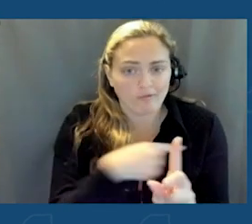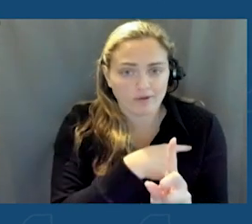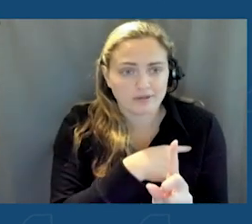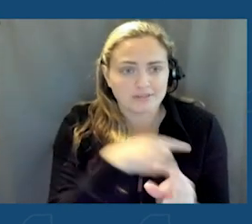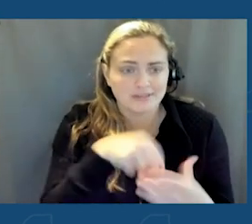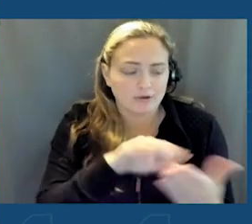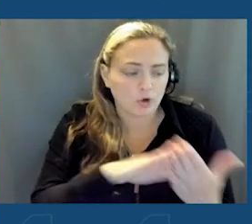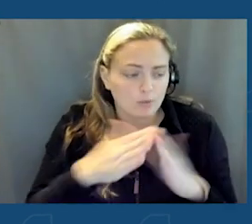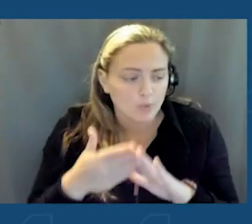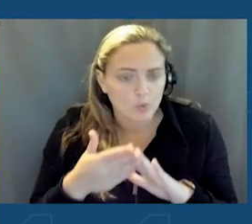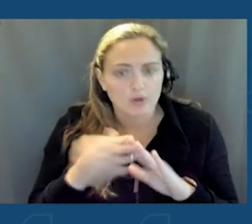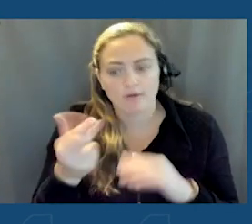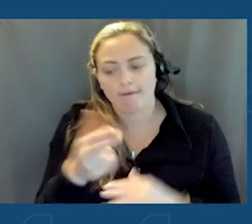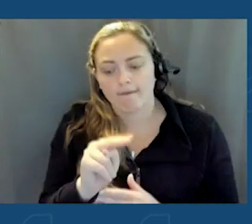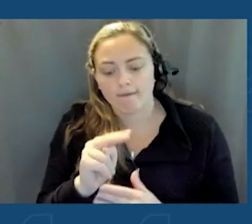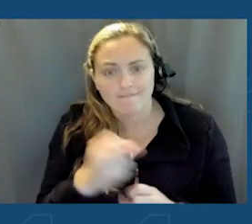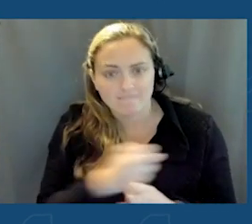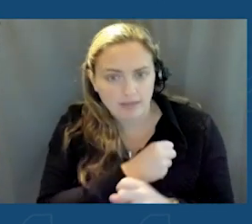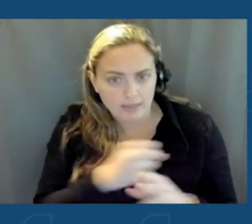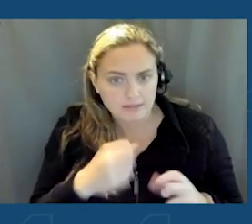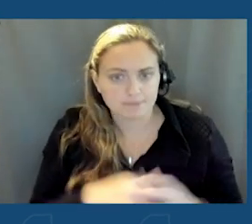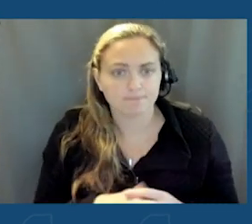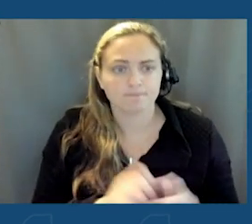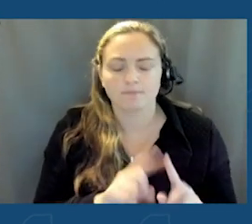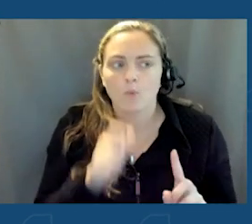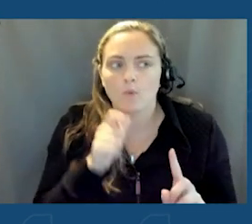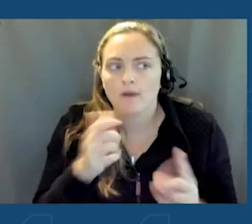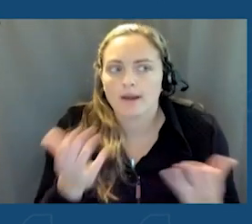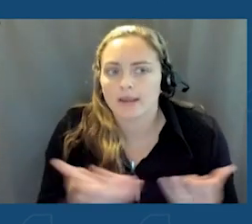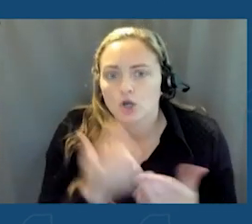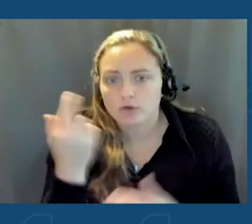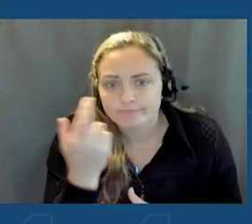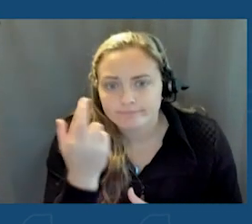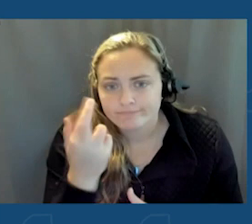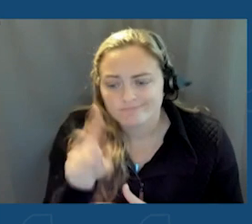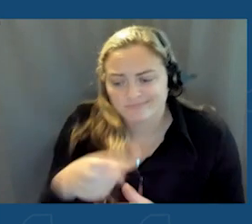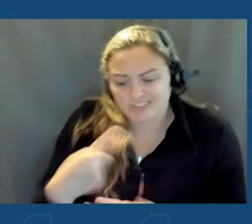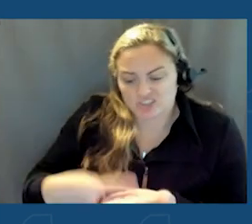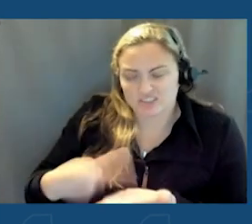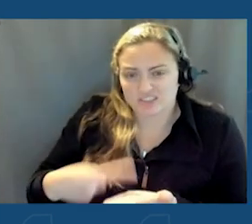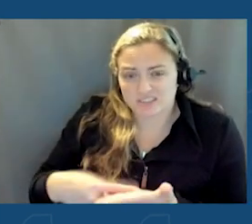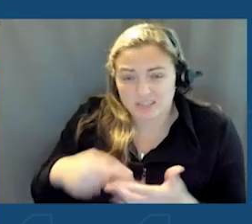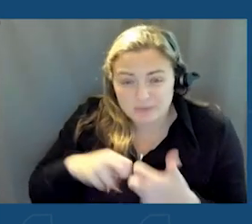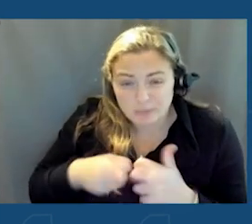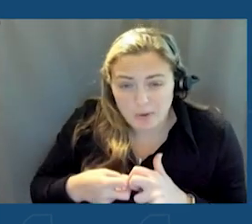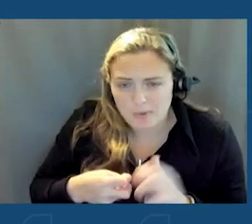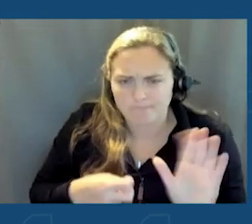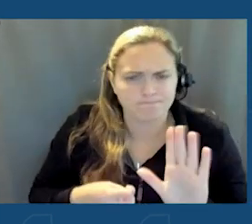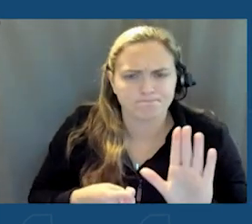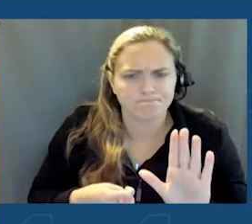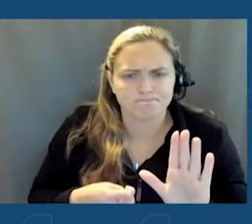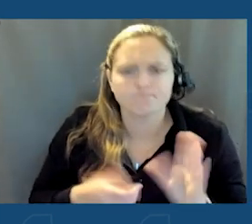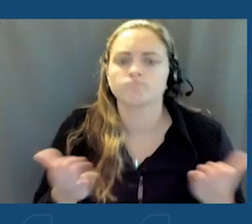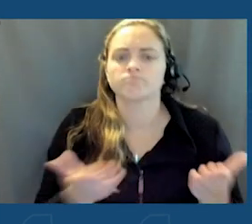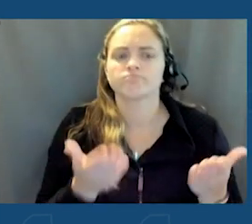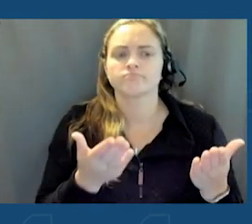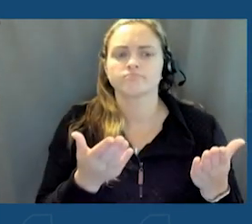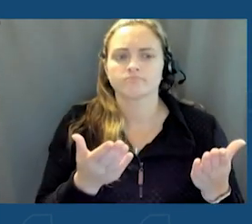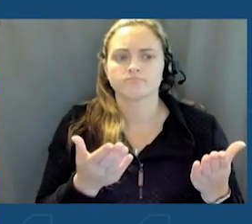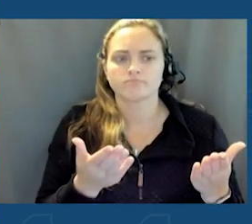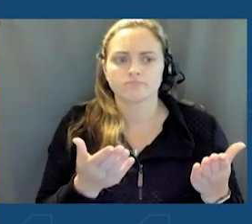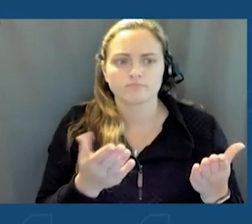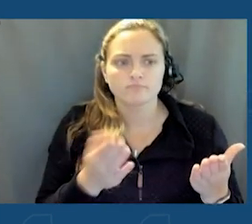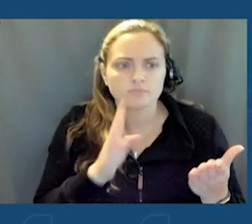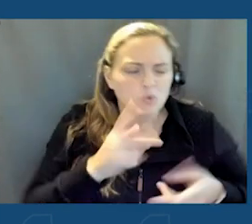communities, gun violence. But we're not here today just to talk about the problem. We're here to lean in